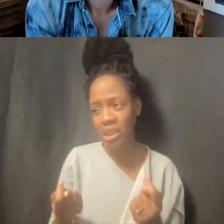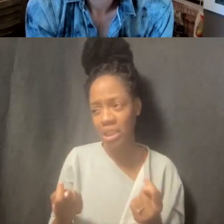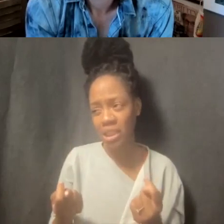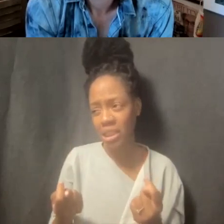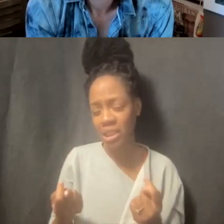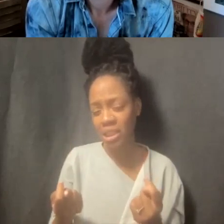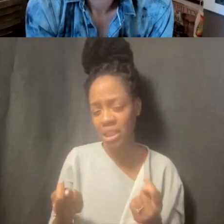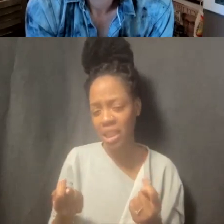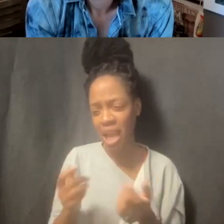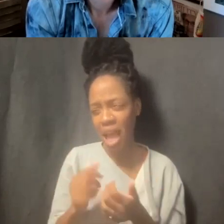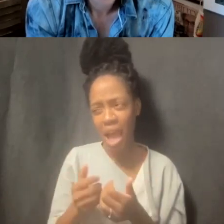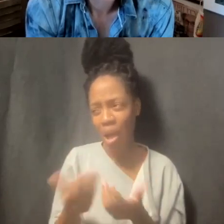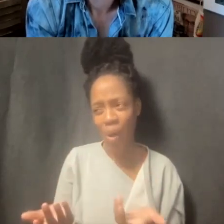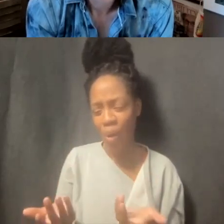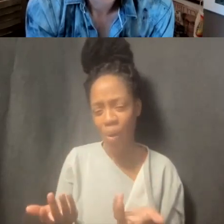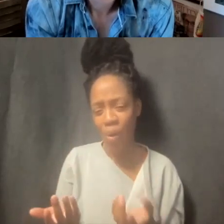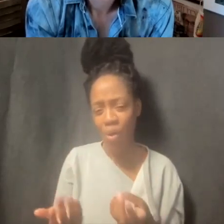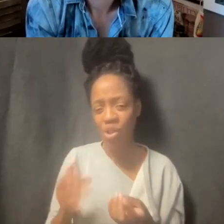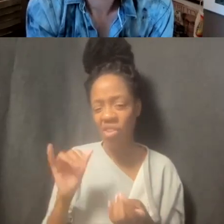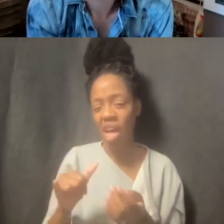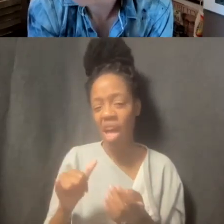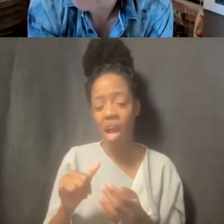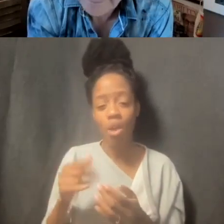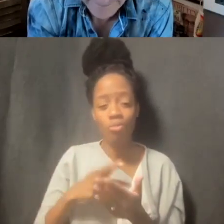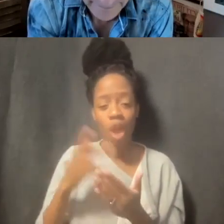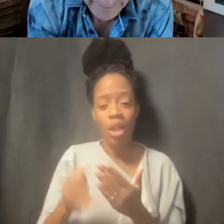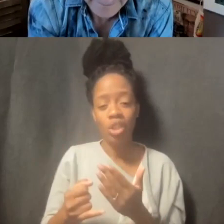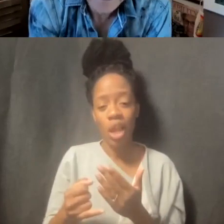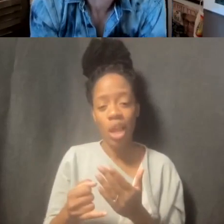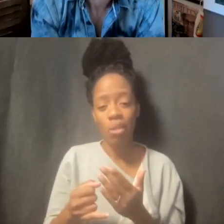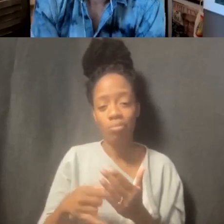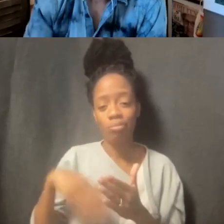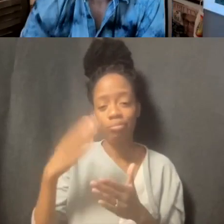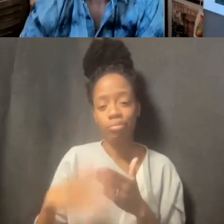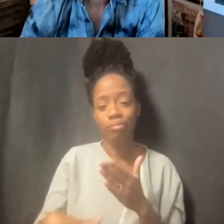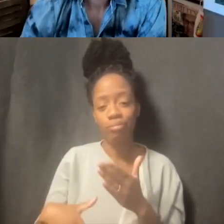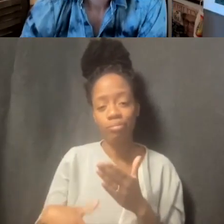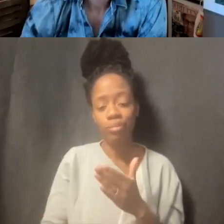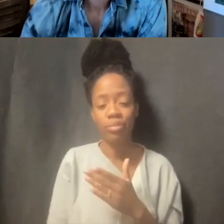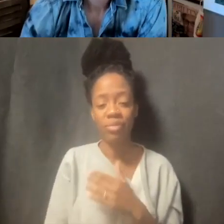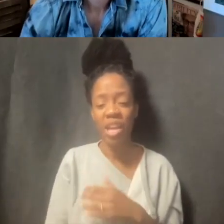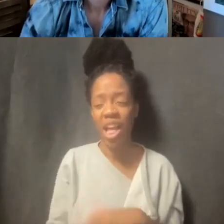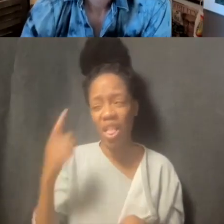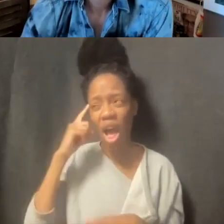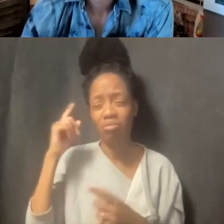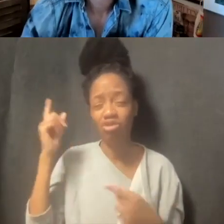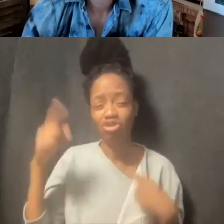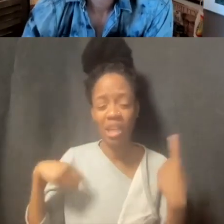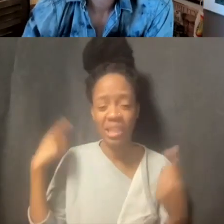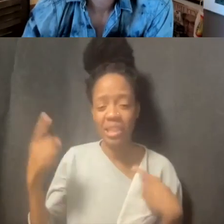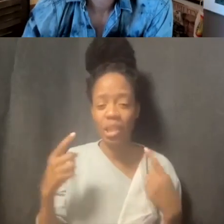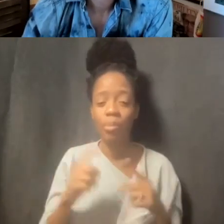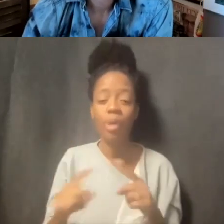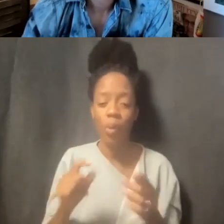you say that? And that was the end of that project. I mean, that is so ludicrous. So we wrote it as an